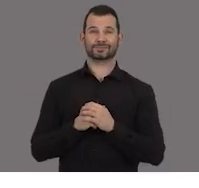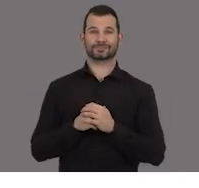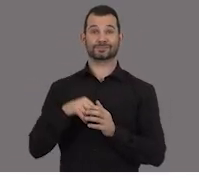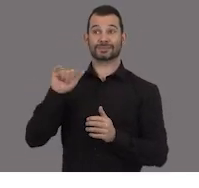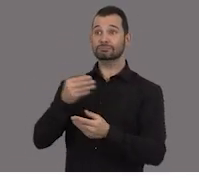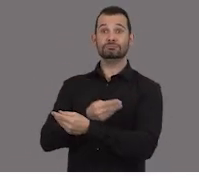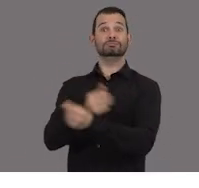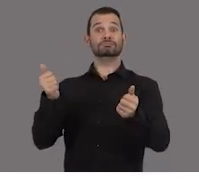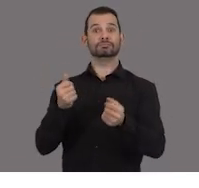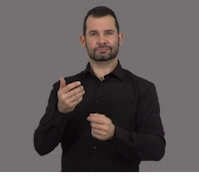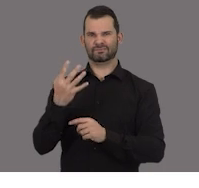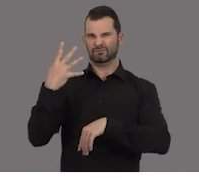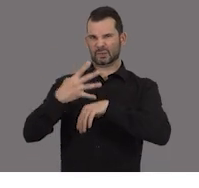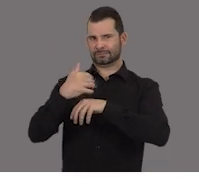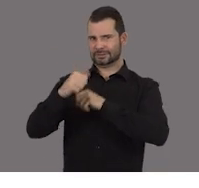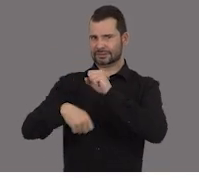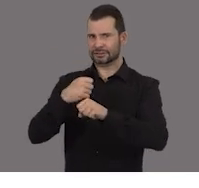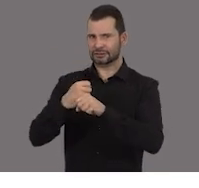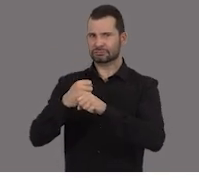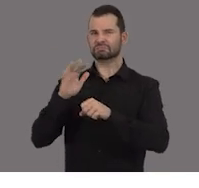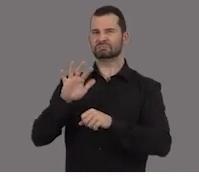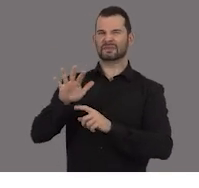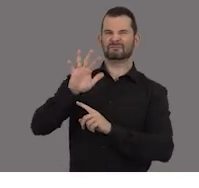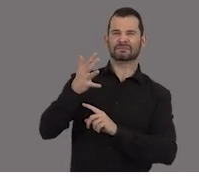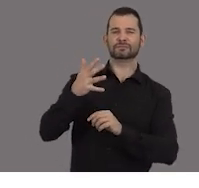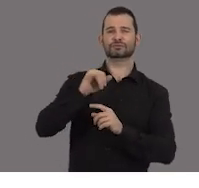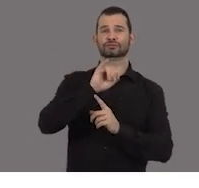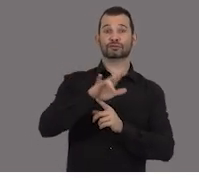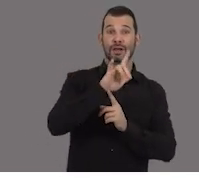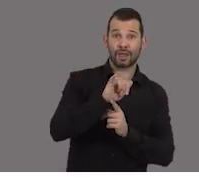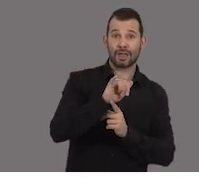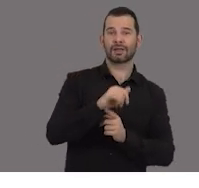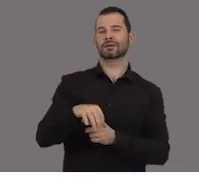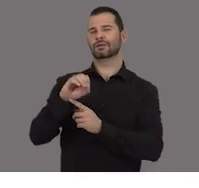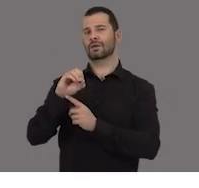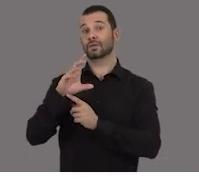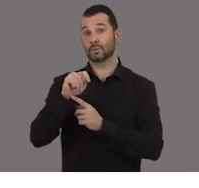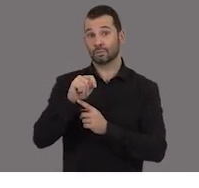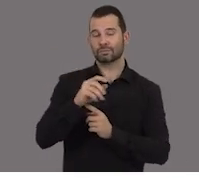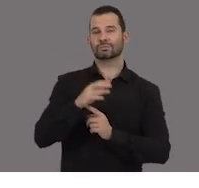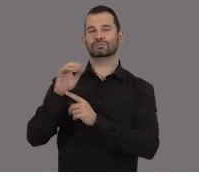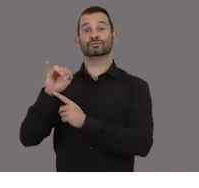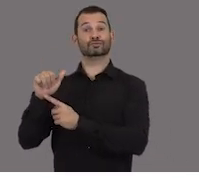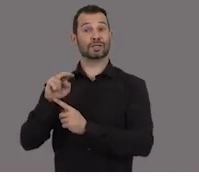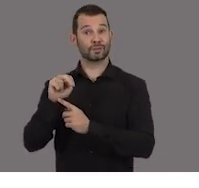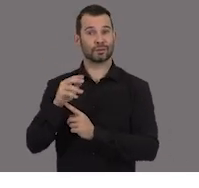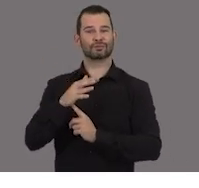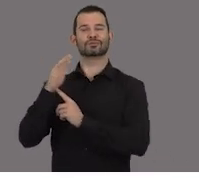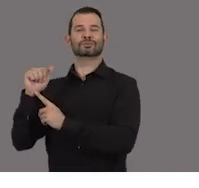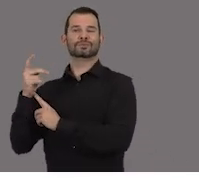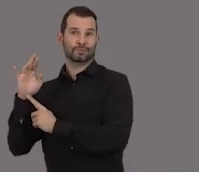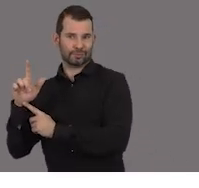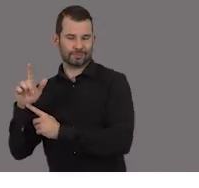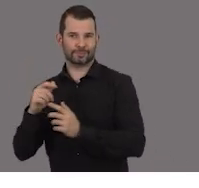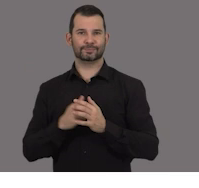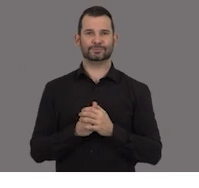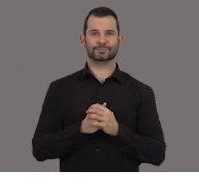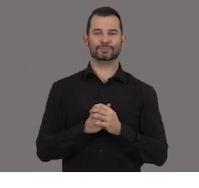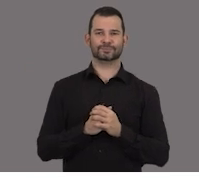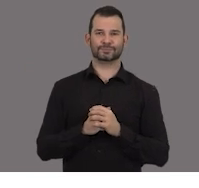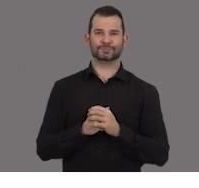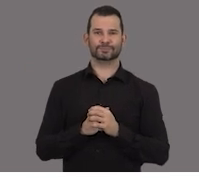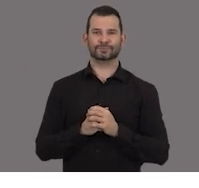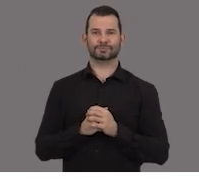HST paid on goods and services. The payment is issued 4 times a year around the 5th of